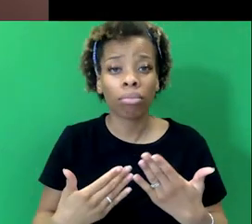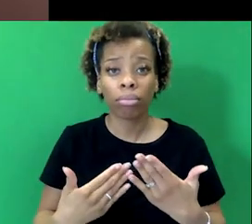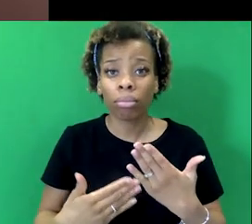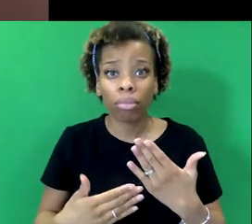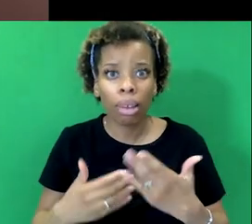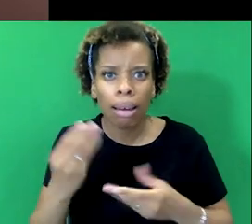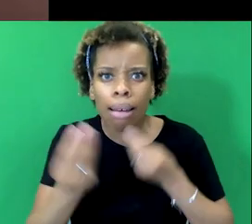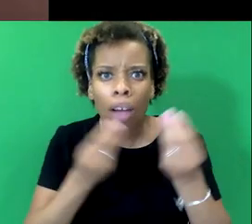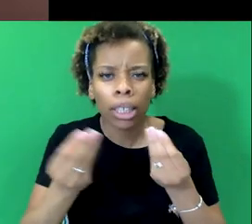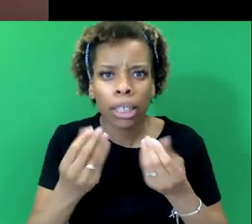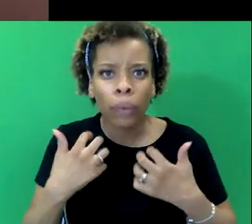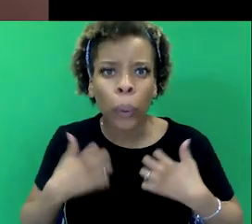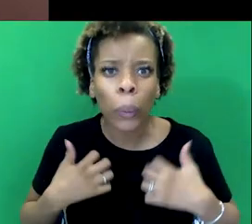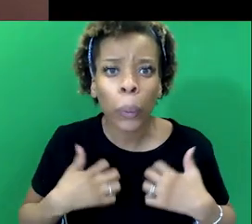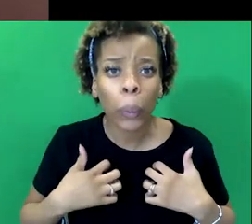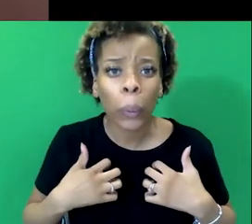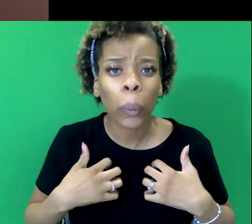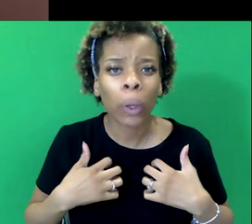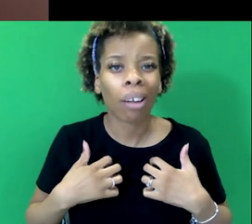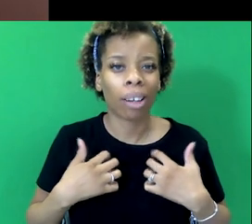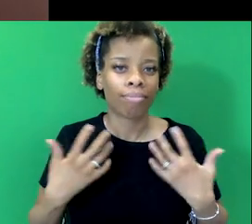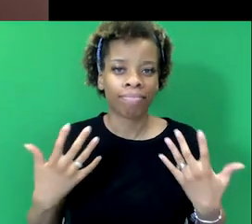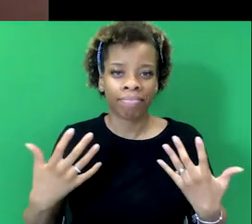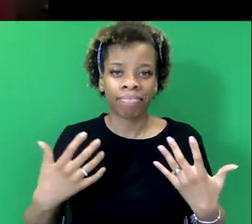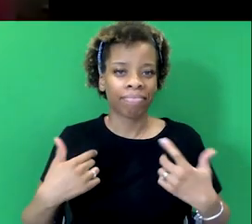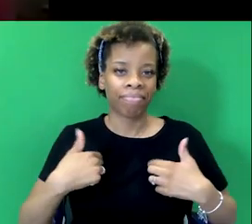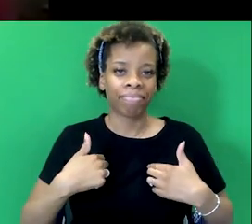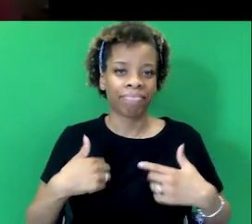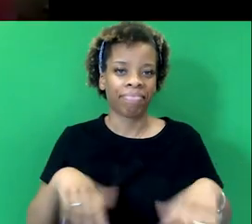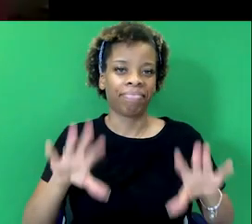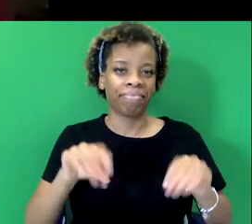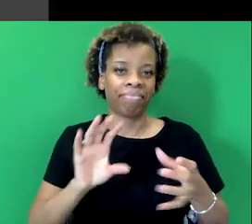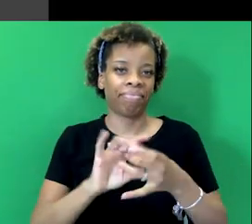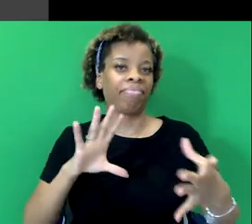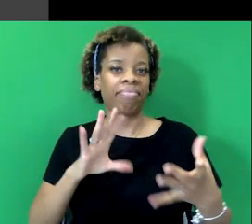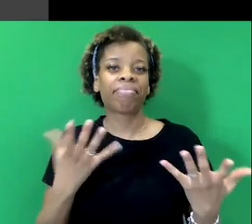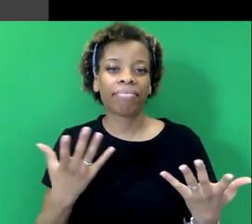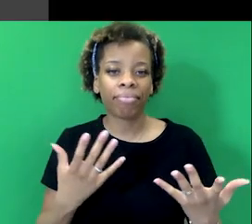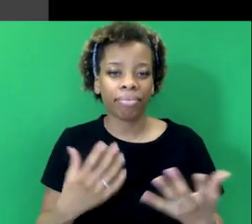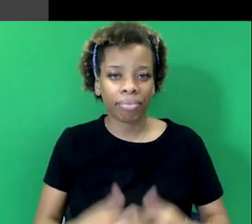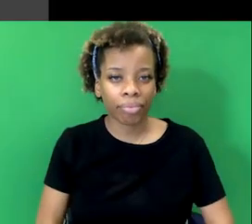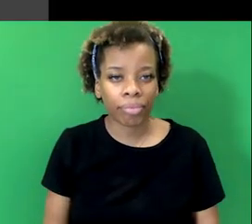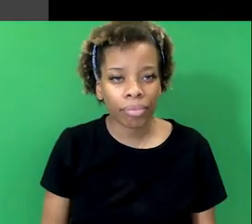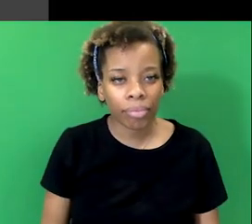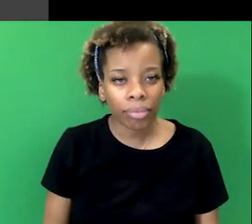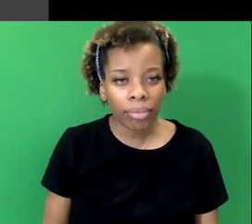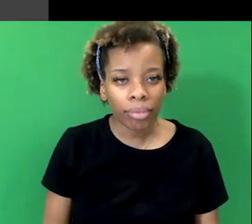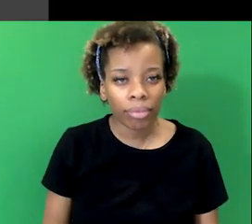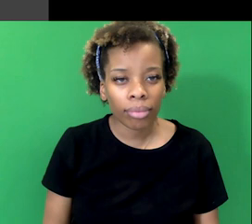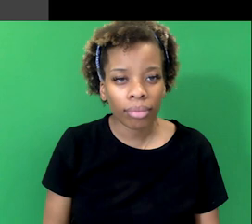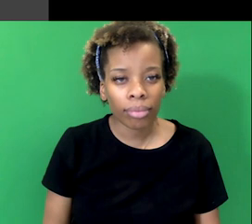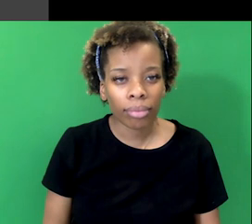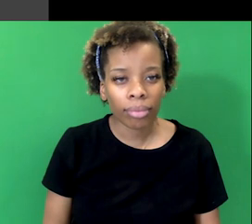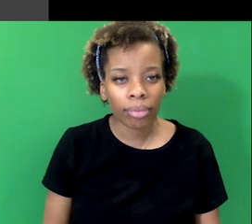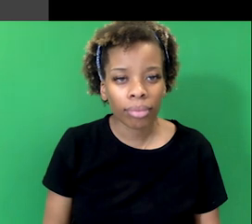doesn't matter what you're producing. I personally switch off. So just to add a fan letter to you all for that. Basically,